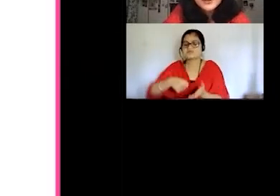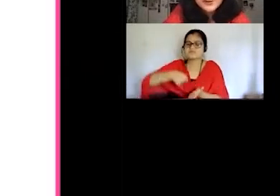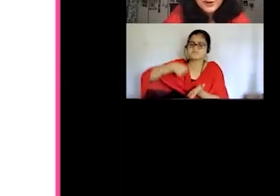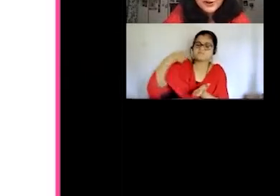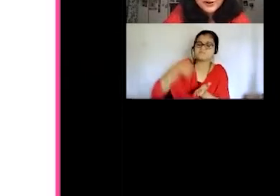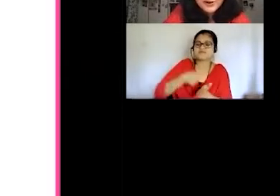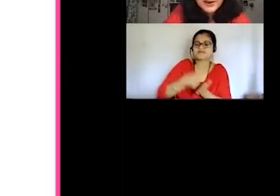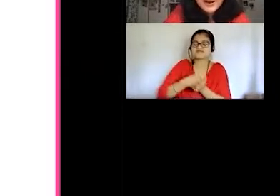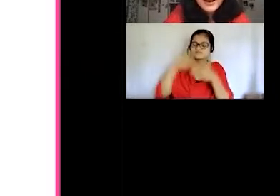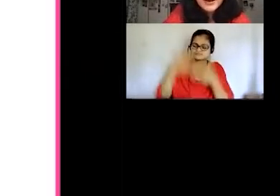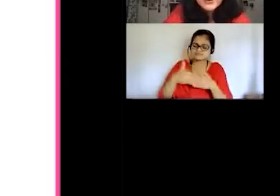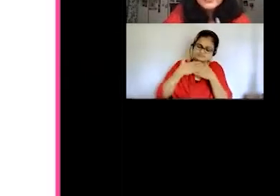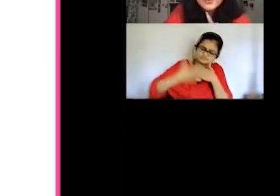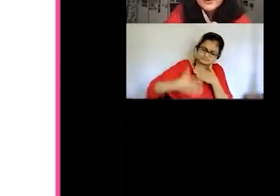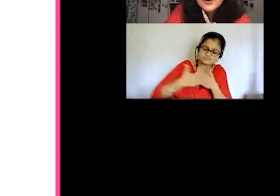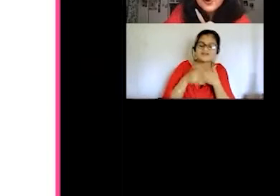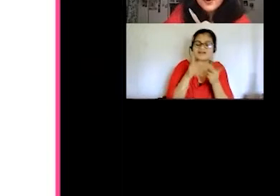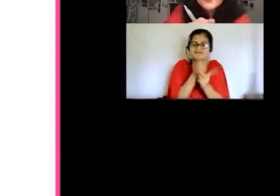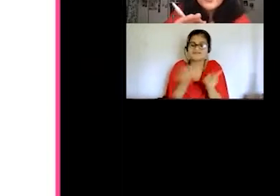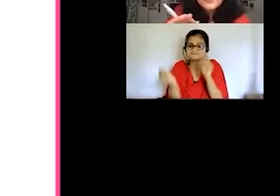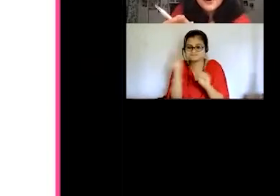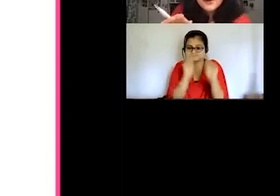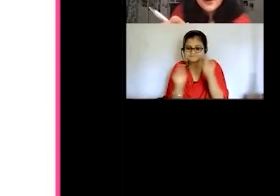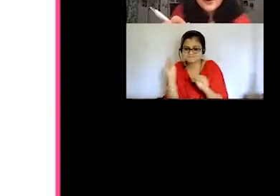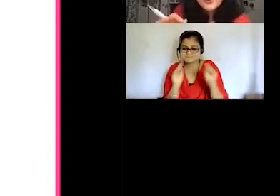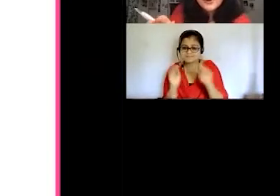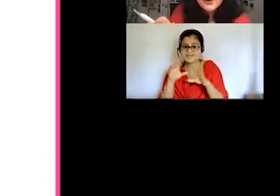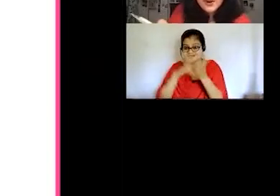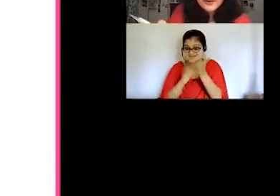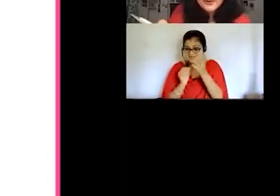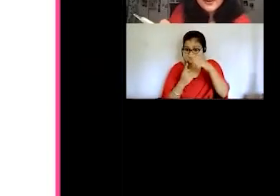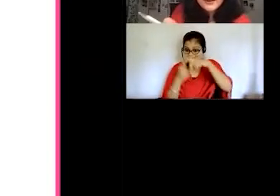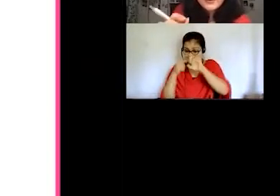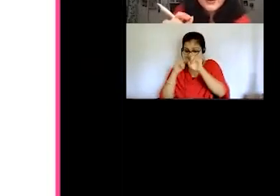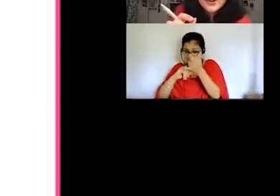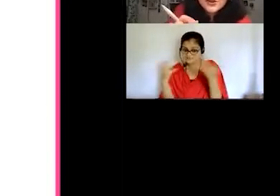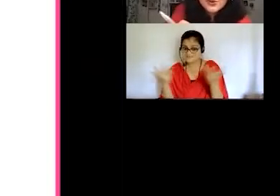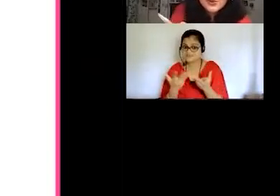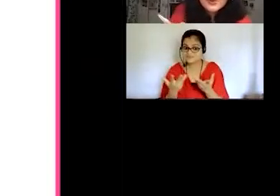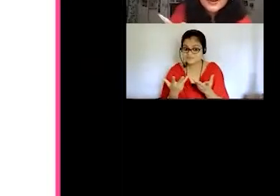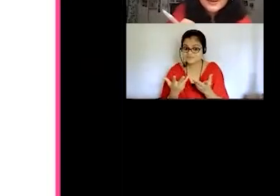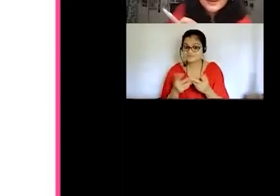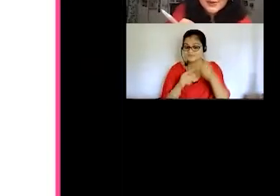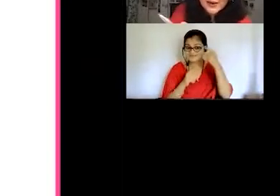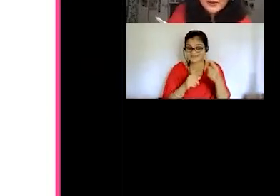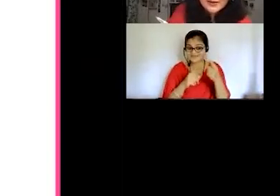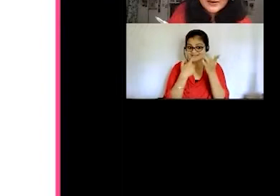infinite expressions. There are a group of 7 notes arranged together. Each note is